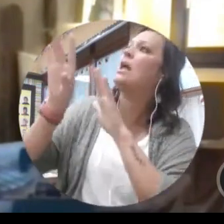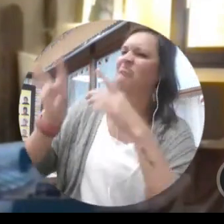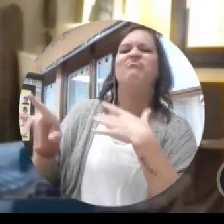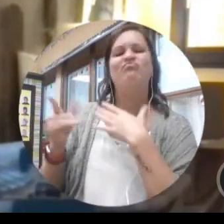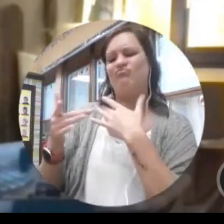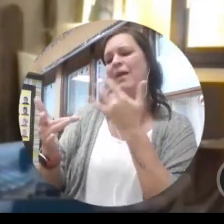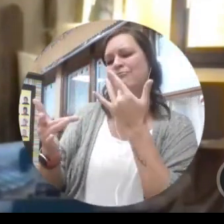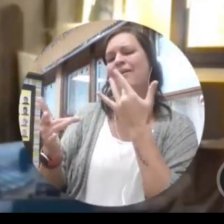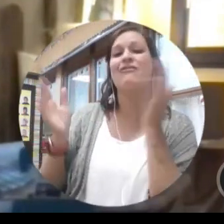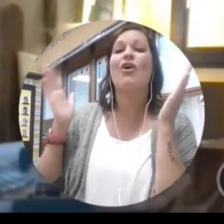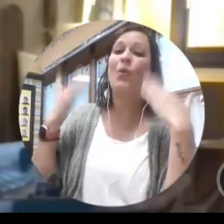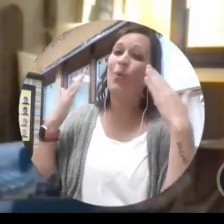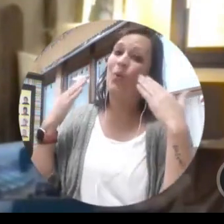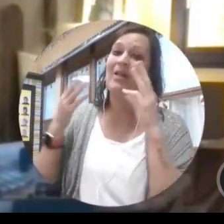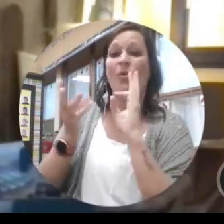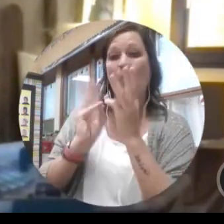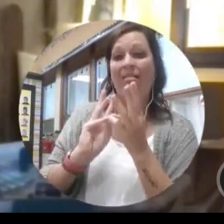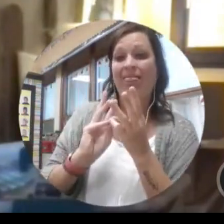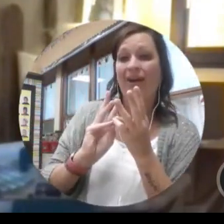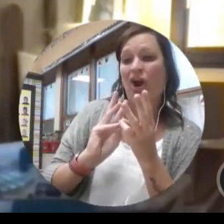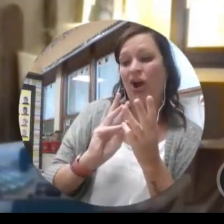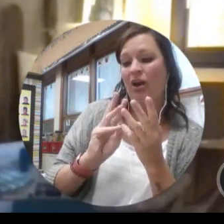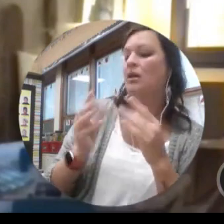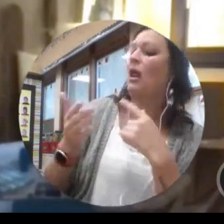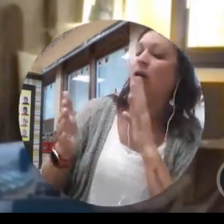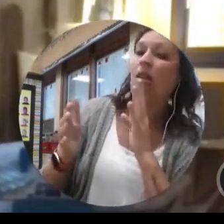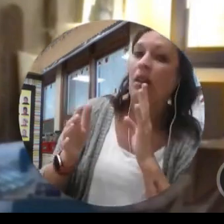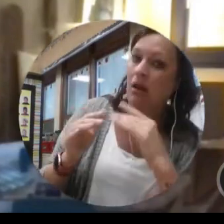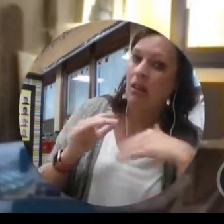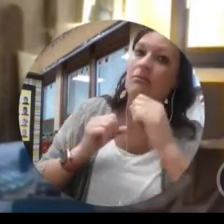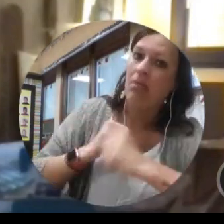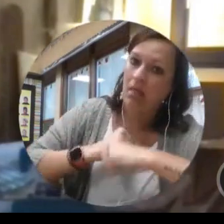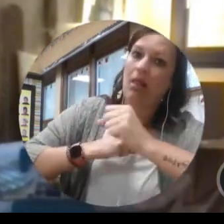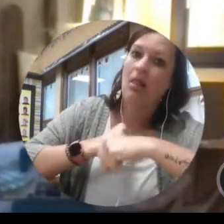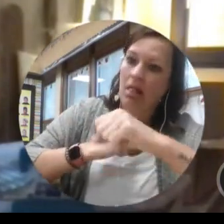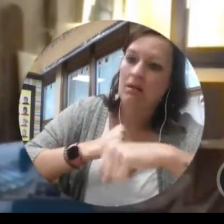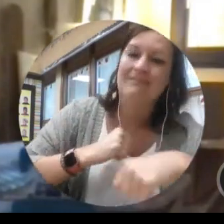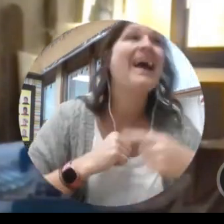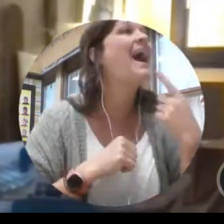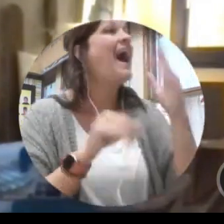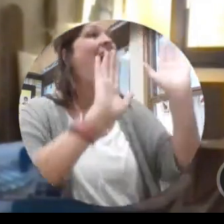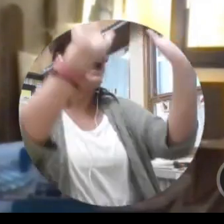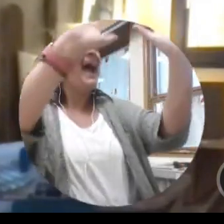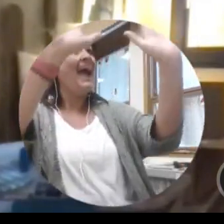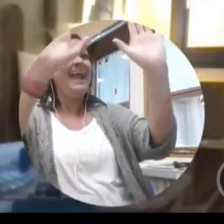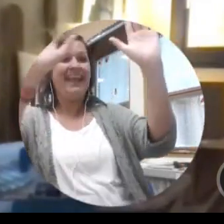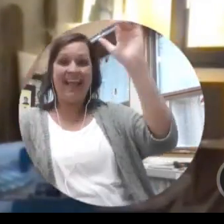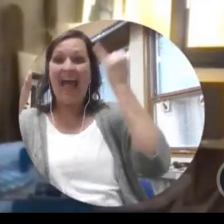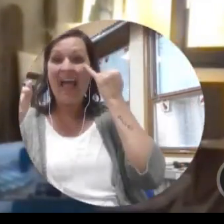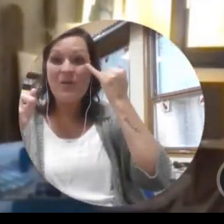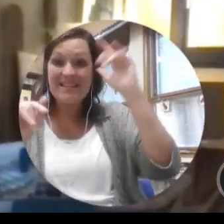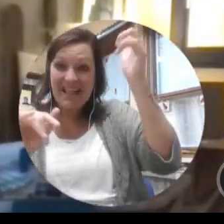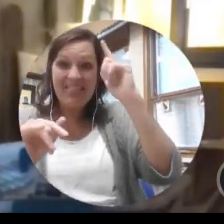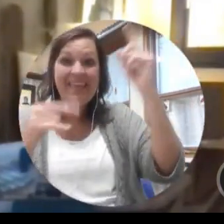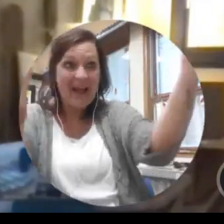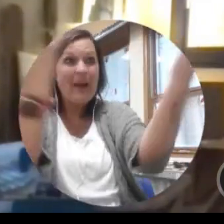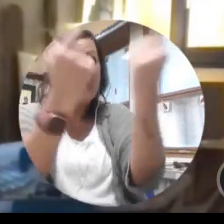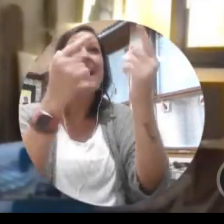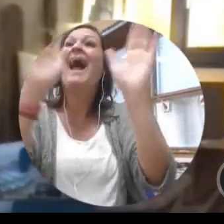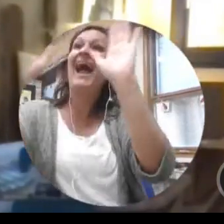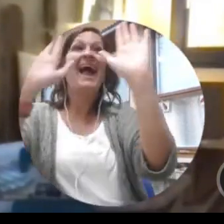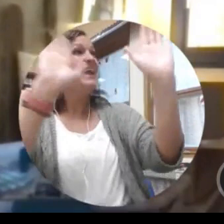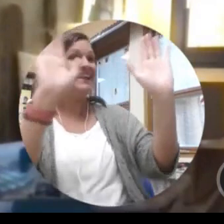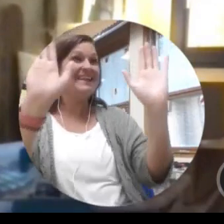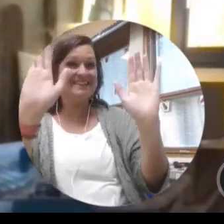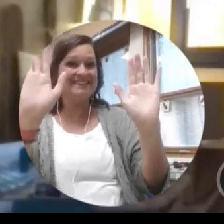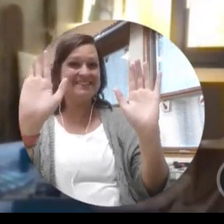climate change," "Hi, I saved you a seat." I waved to Iris and Leah. I knew it was rude to interrupt Jack, but he wasn't stopping on his own, and